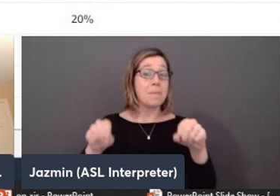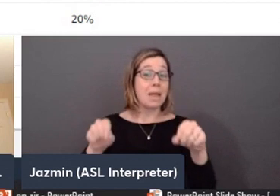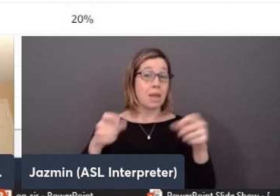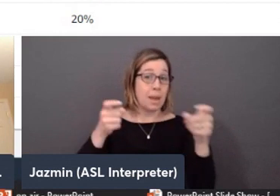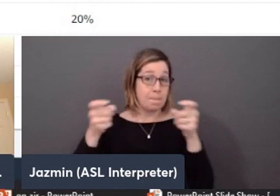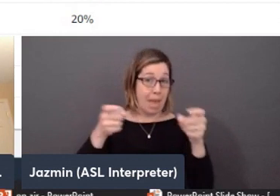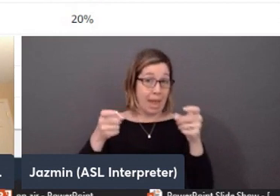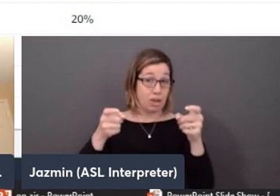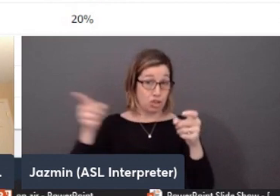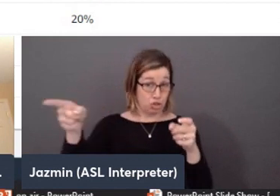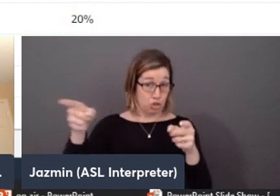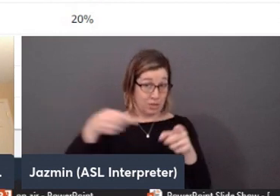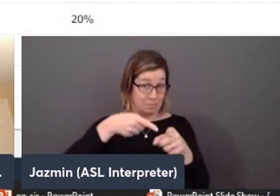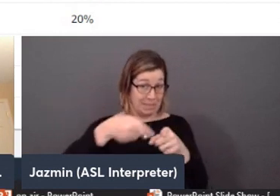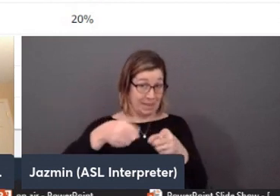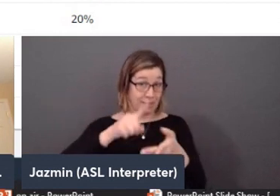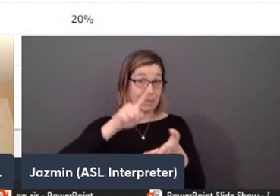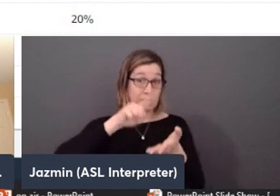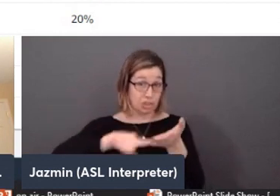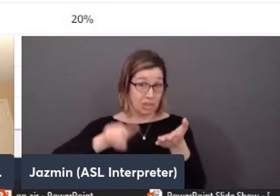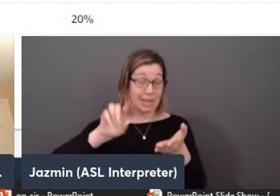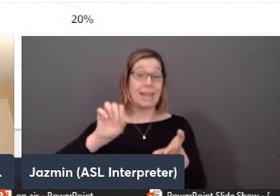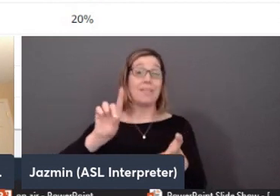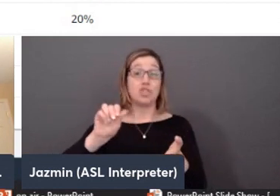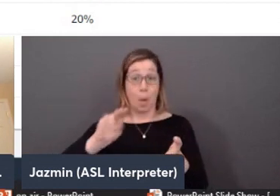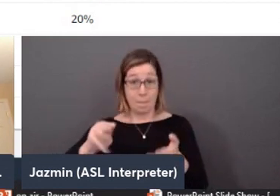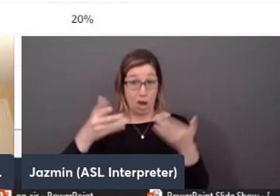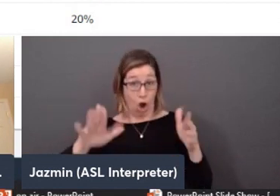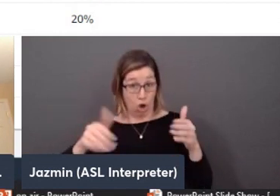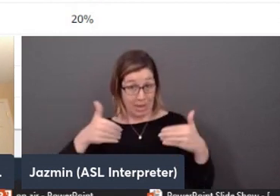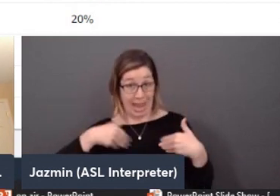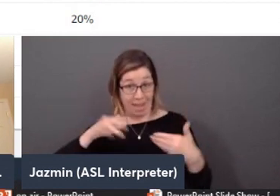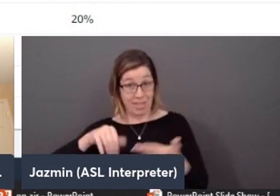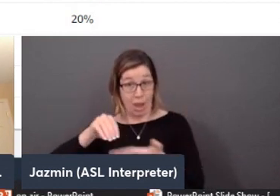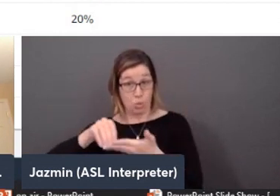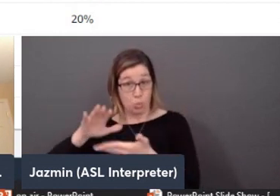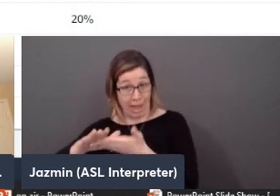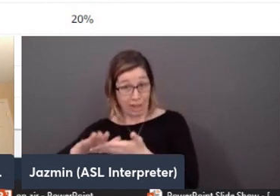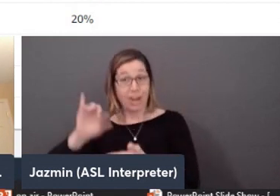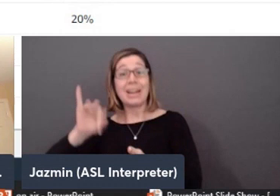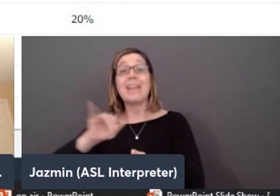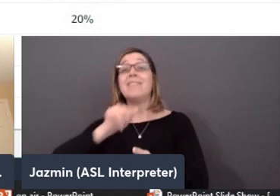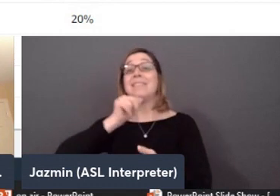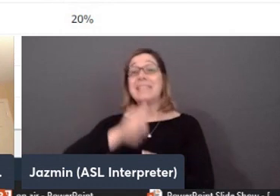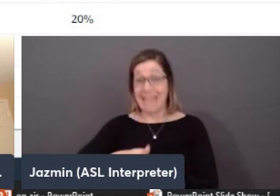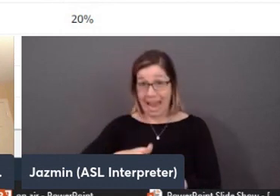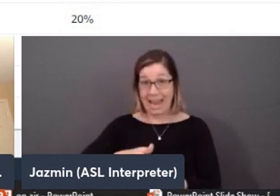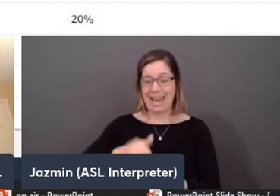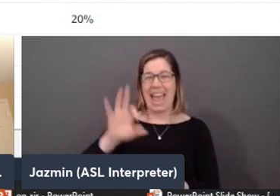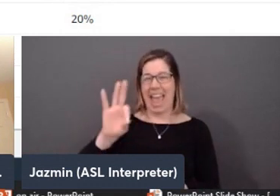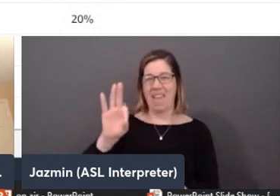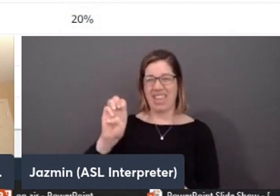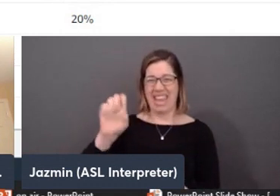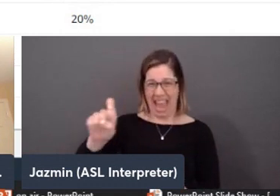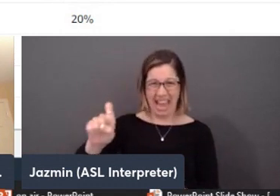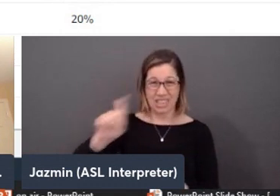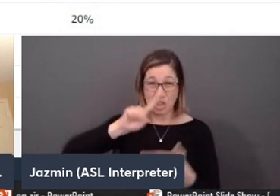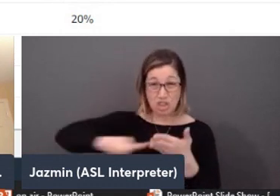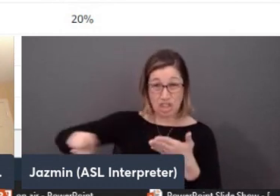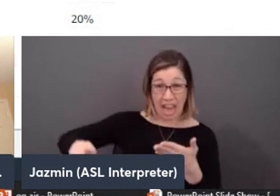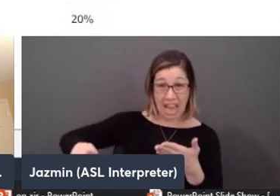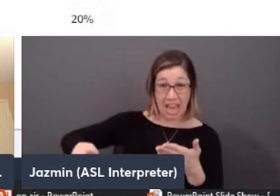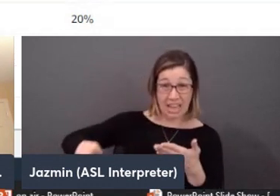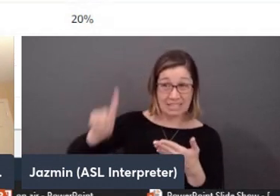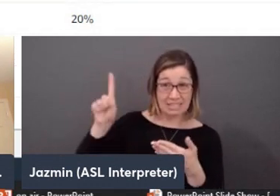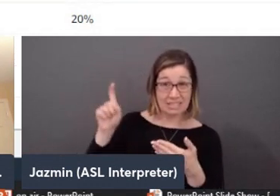the domain already has an MX record? And if it doesn't, does it not send email? They phrased it, does SES check? So they may also just be